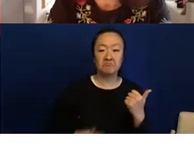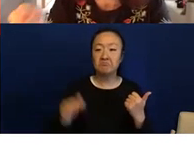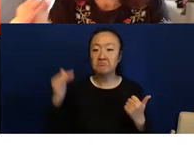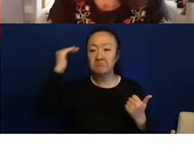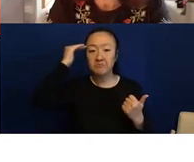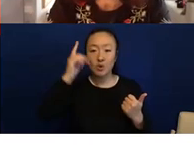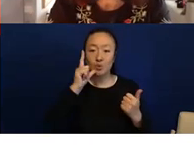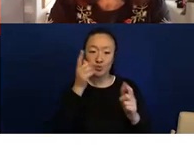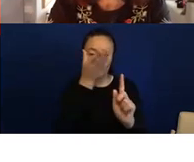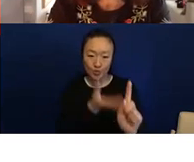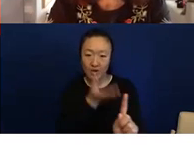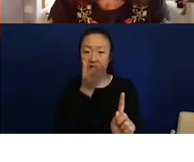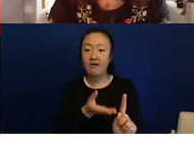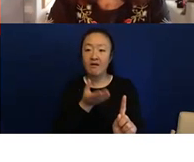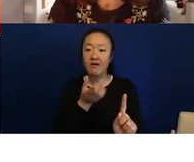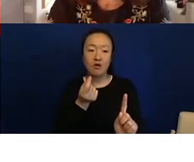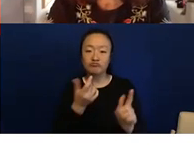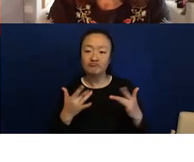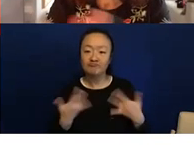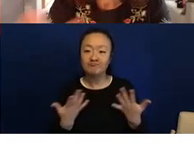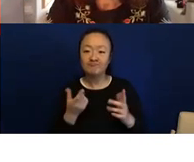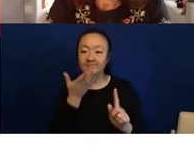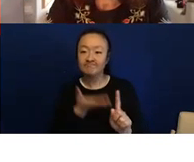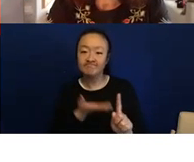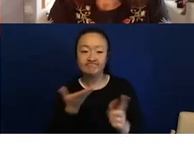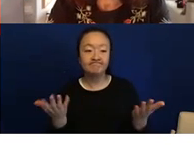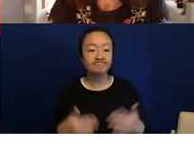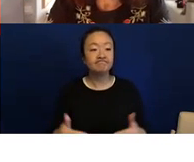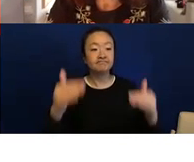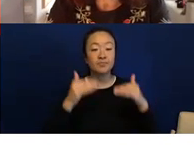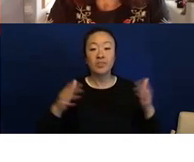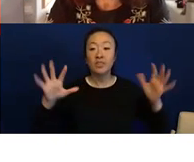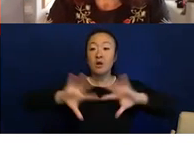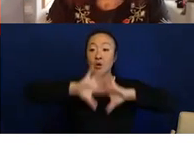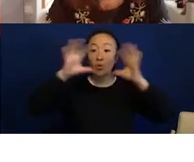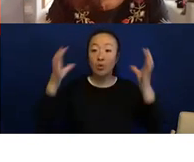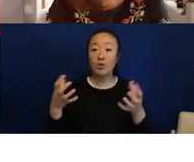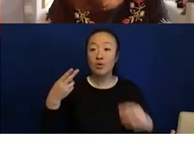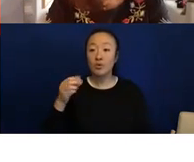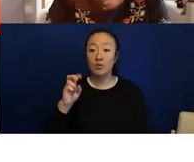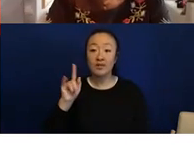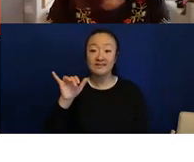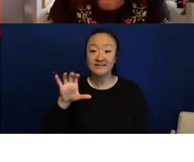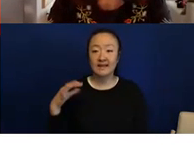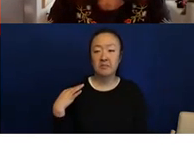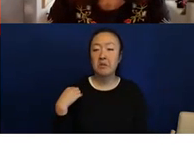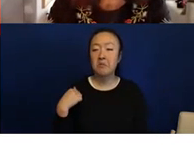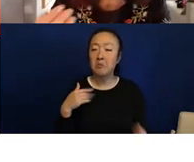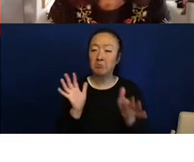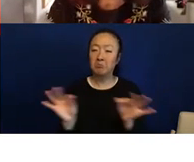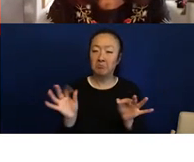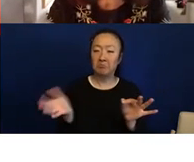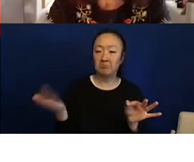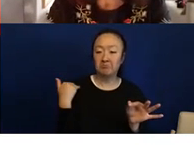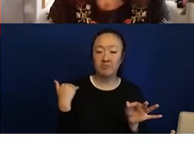you are and what you're about. The holistic application, I think I touched on that previously.